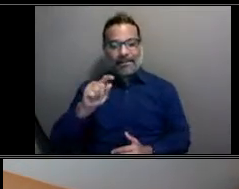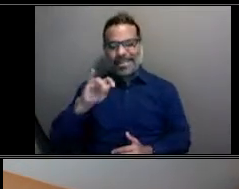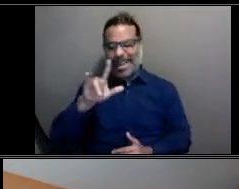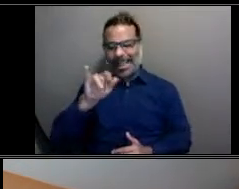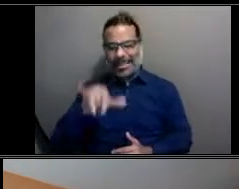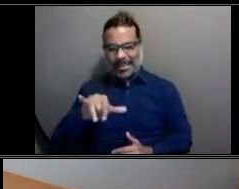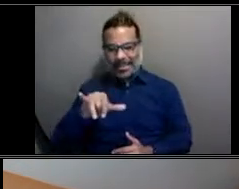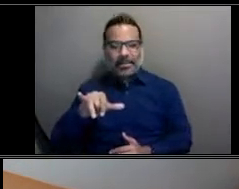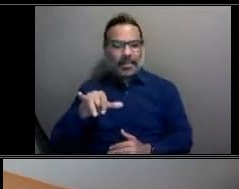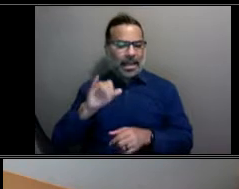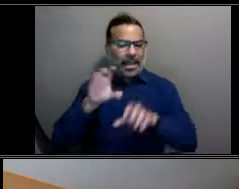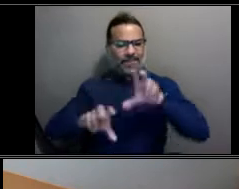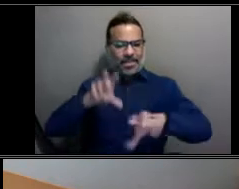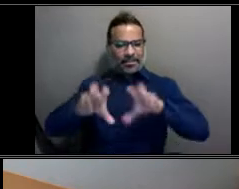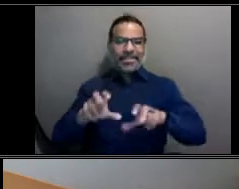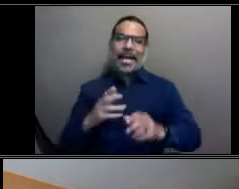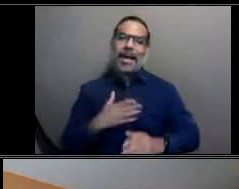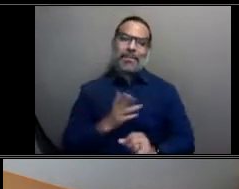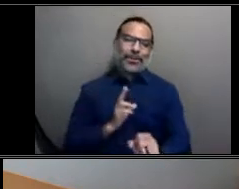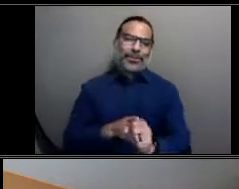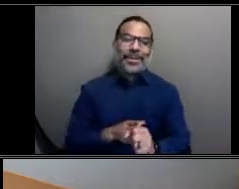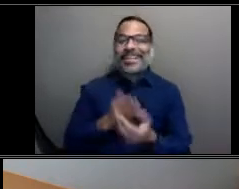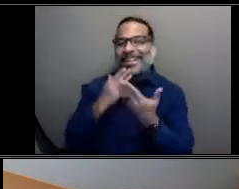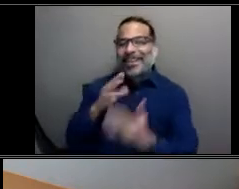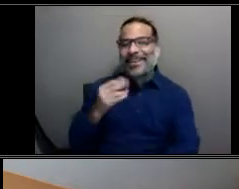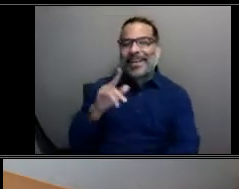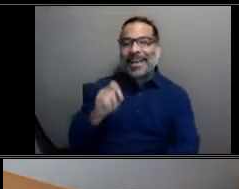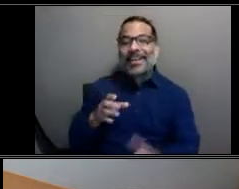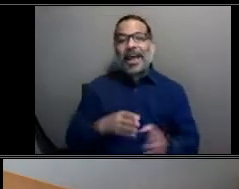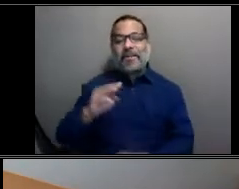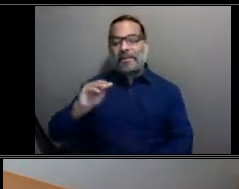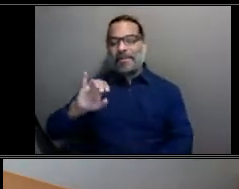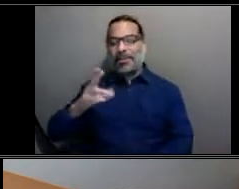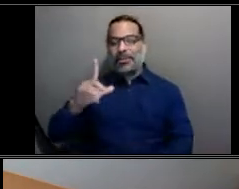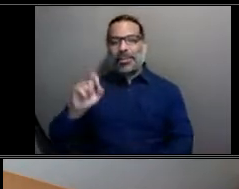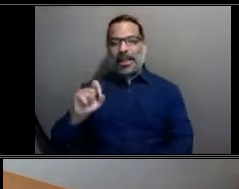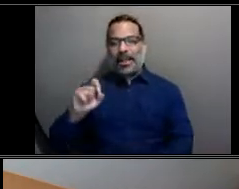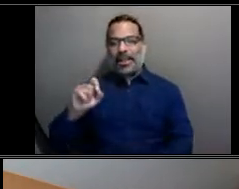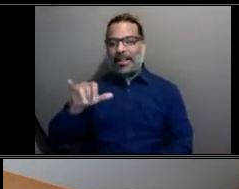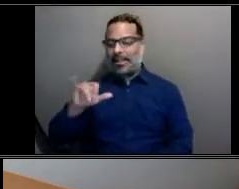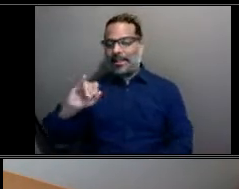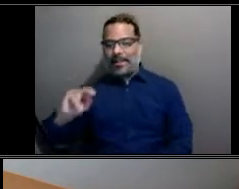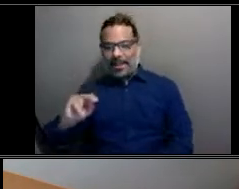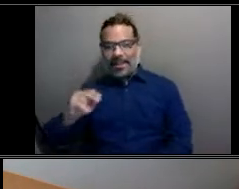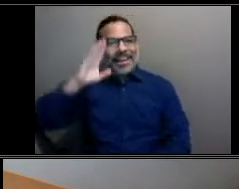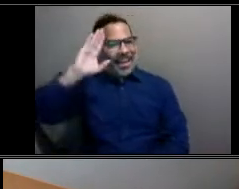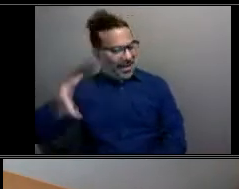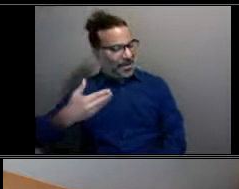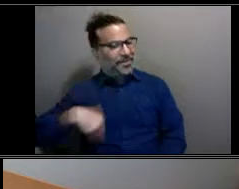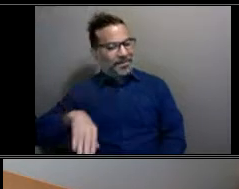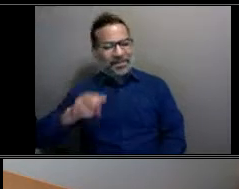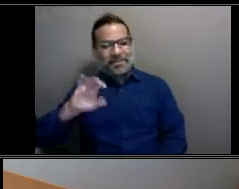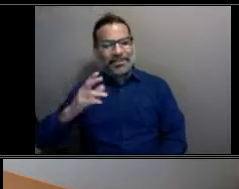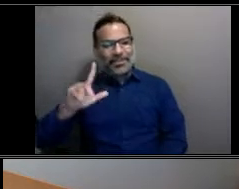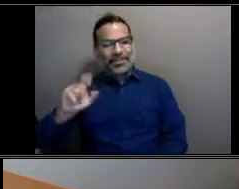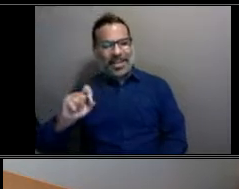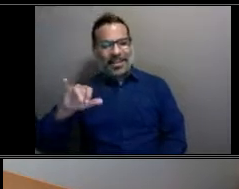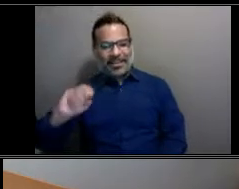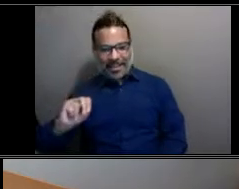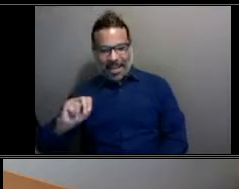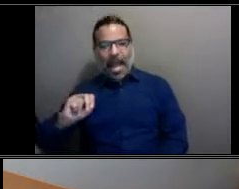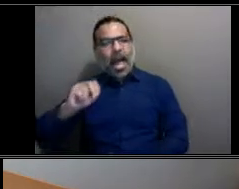Very happy to be here. Welcome, Hale. And we have Dr. Michelle Yin. Hi, everyone. My name is Michelle Yin. I'm a Principal Economist